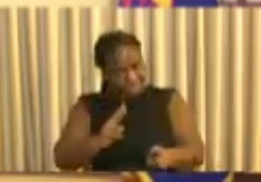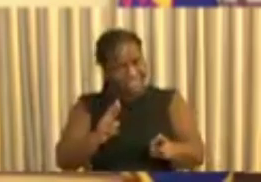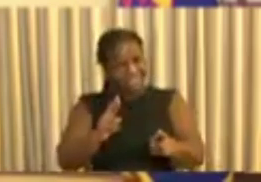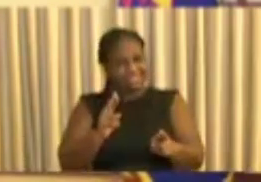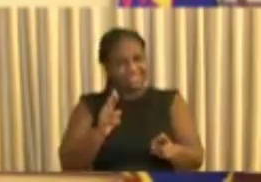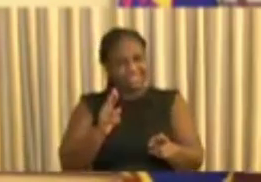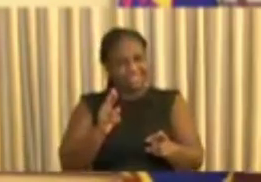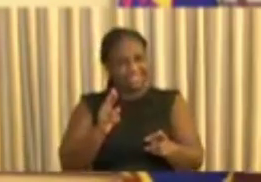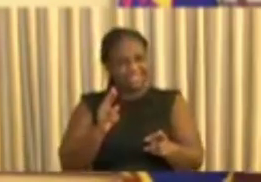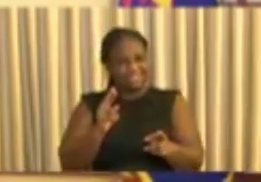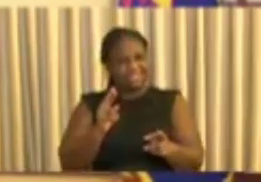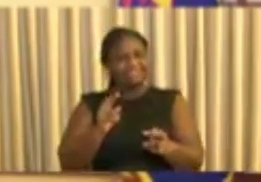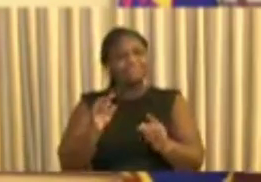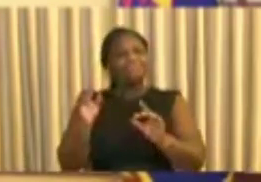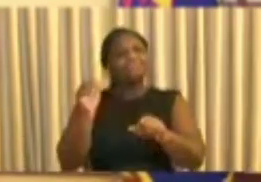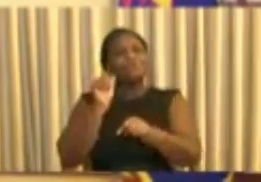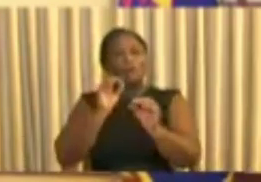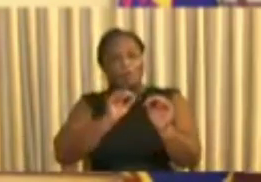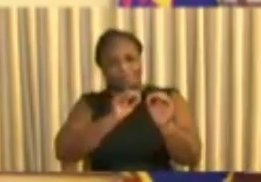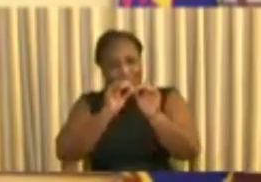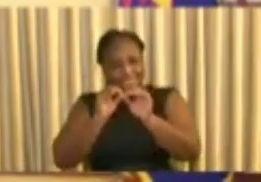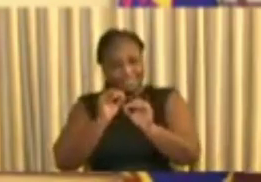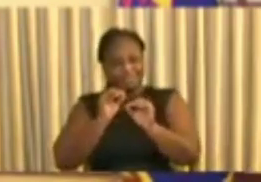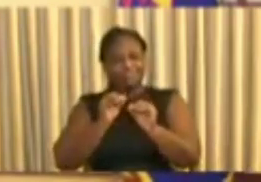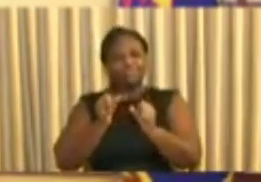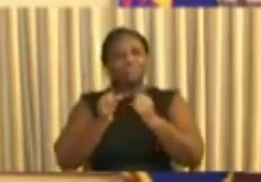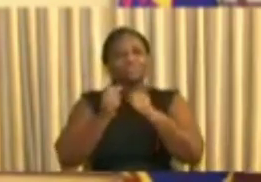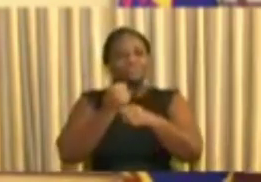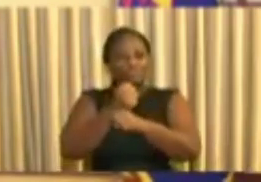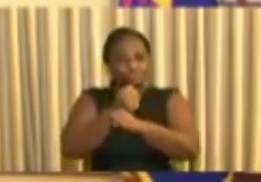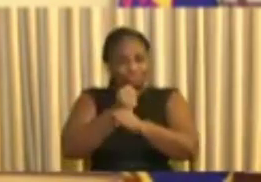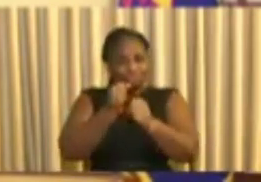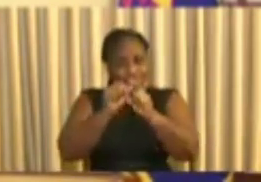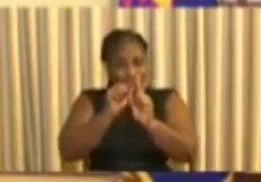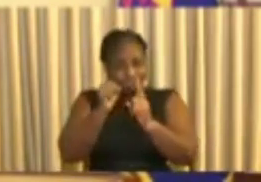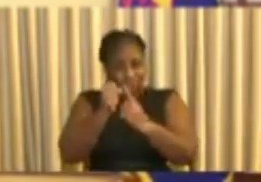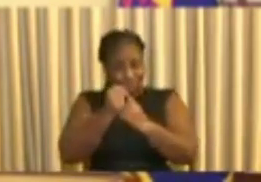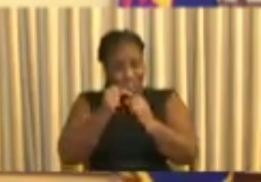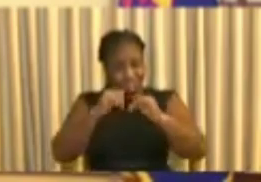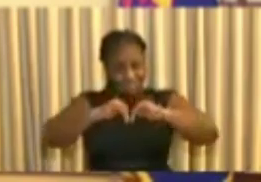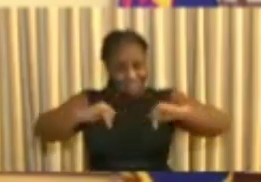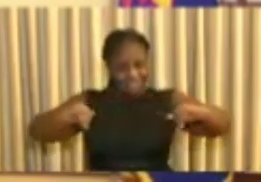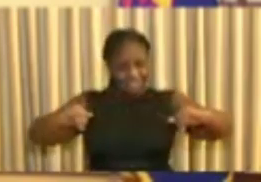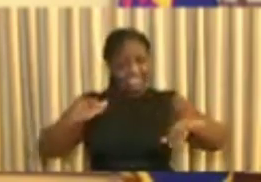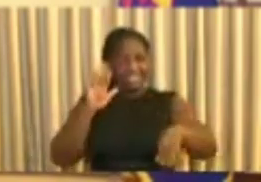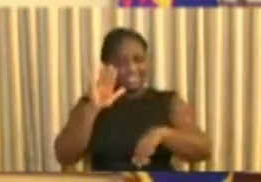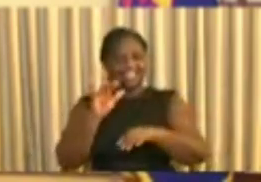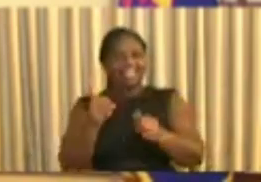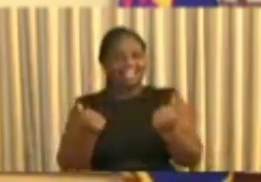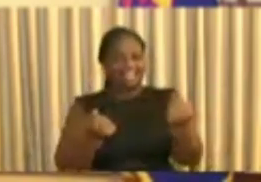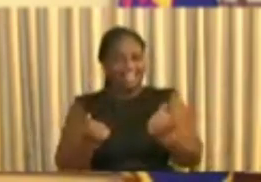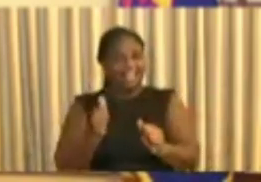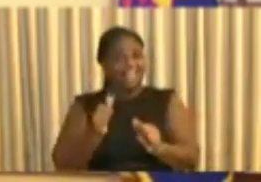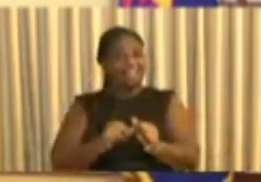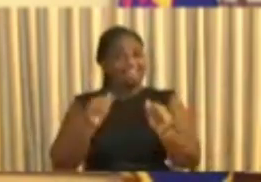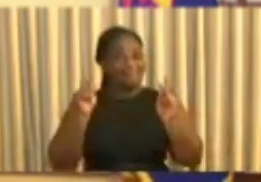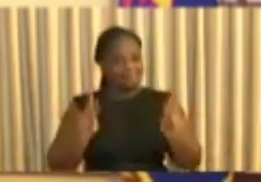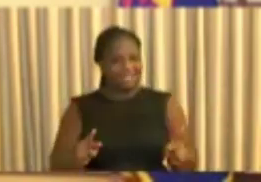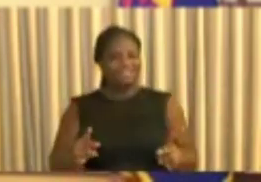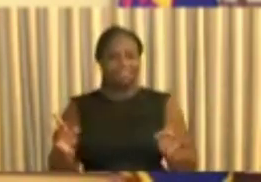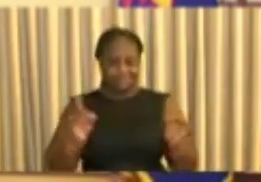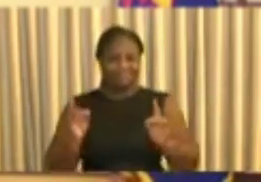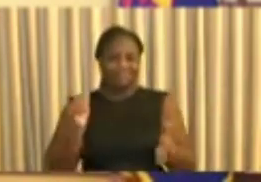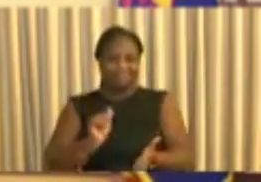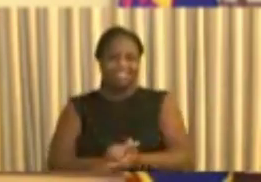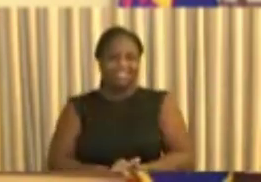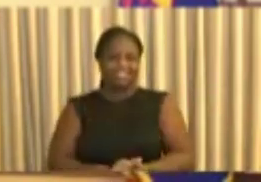the admonition to observe social distancing in their vehicles. Each one of them should do